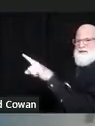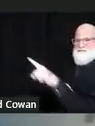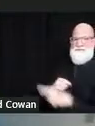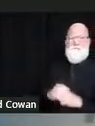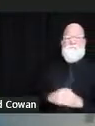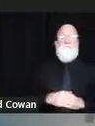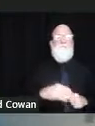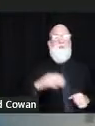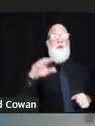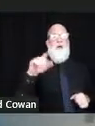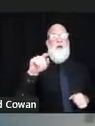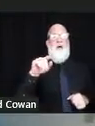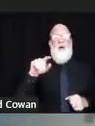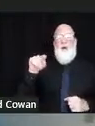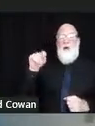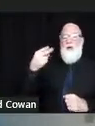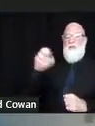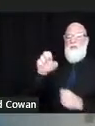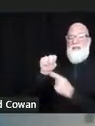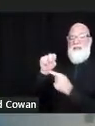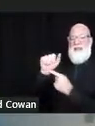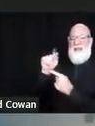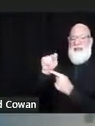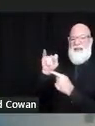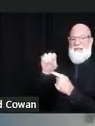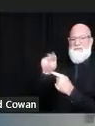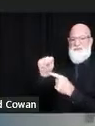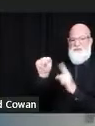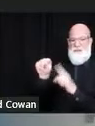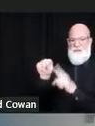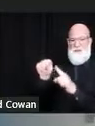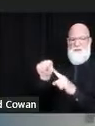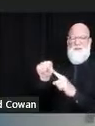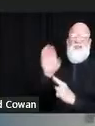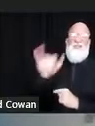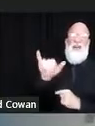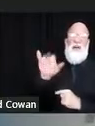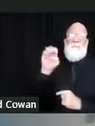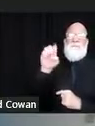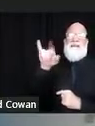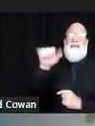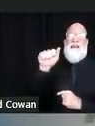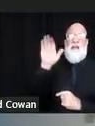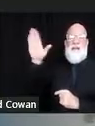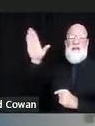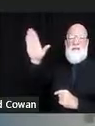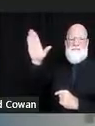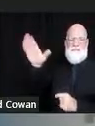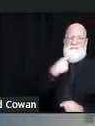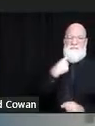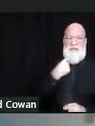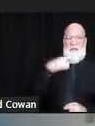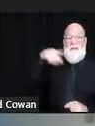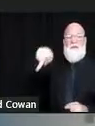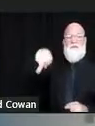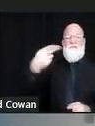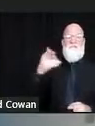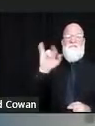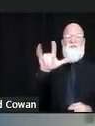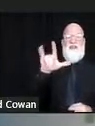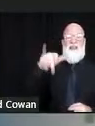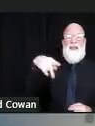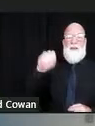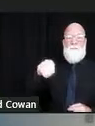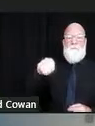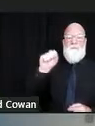about George's um audit and I think it was Philip Stark professor at the University of California Berkeley who's